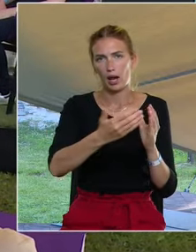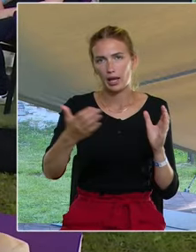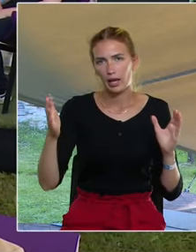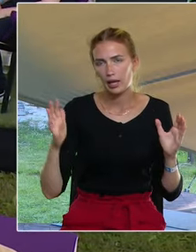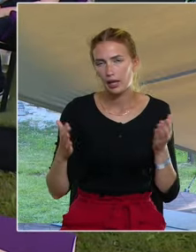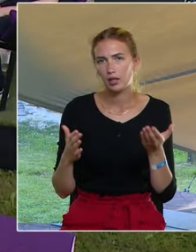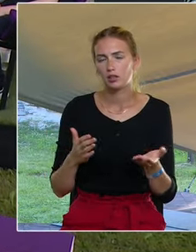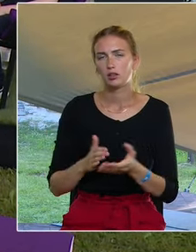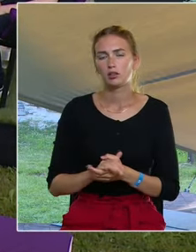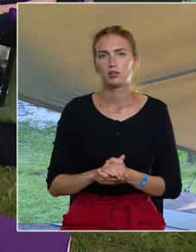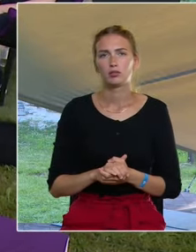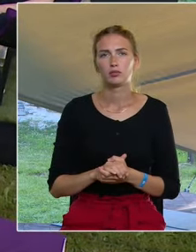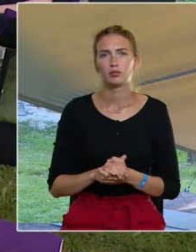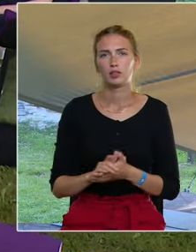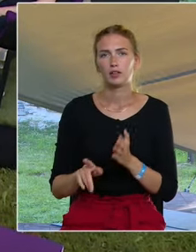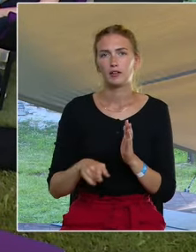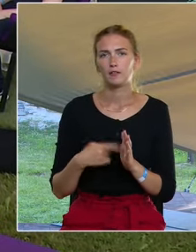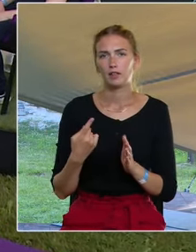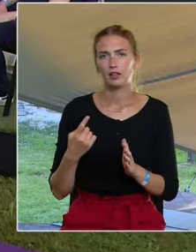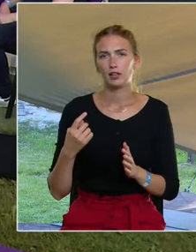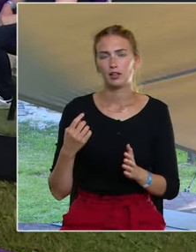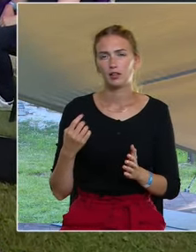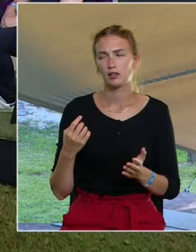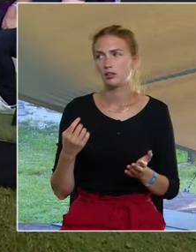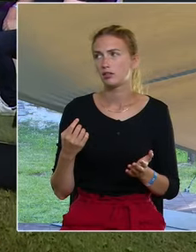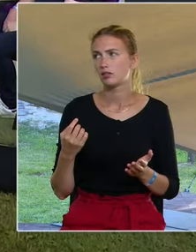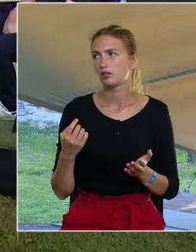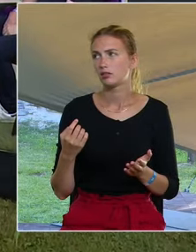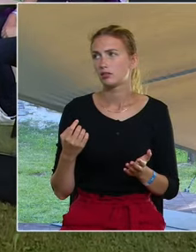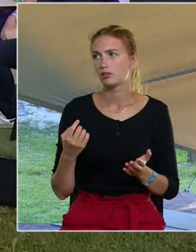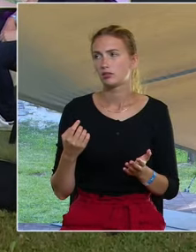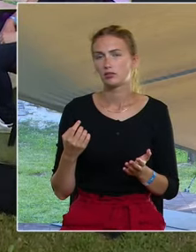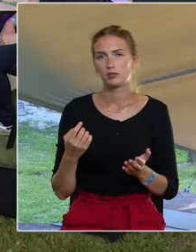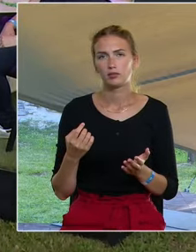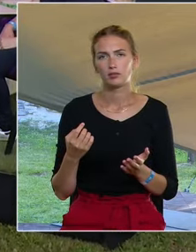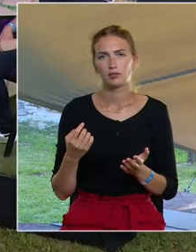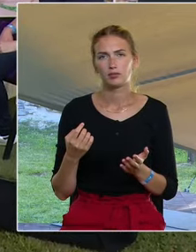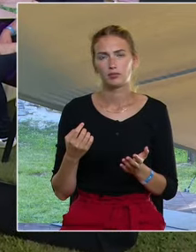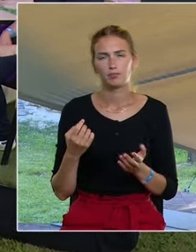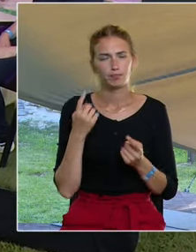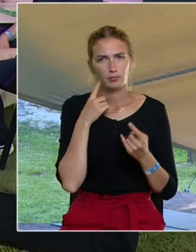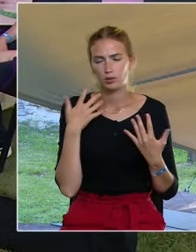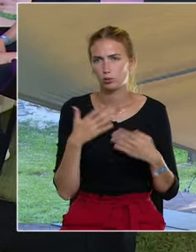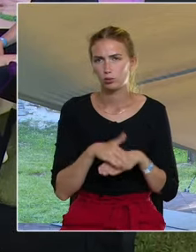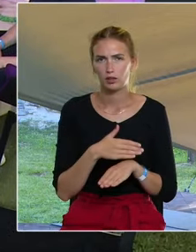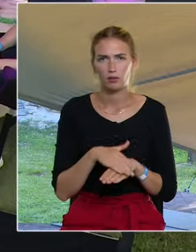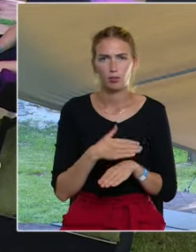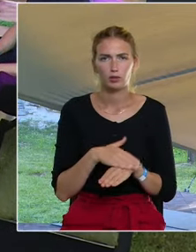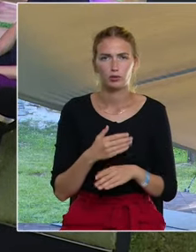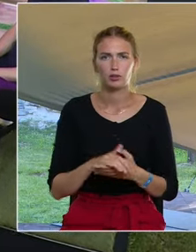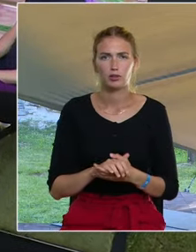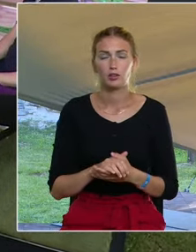And then we have trailblazers like Haavard and Indrek over here. I think that's a very good cue